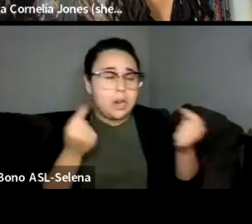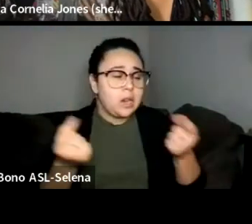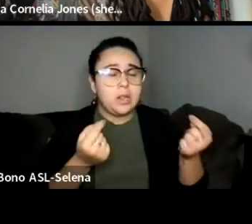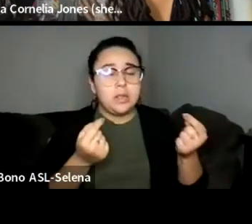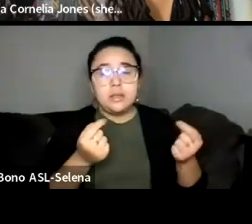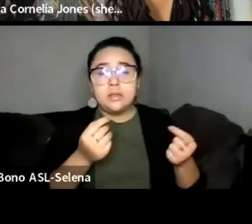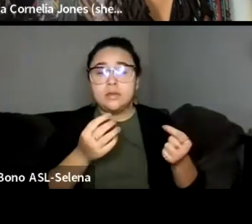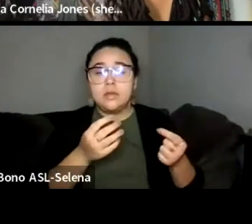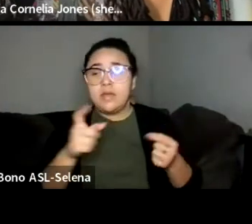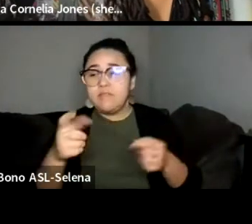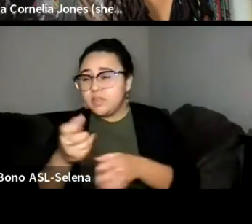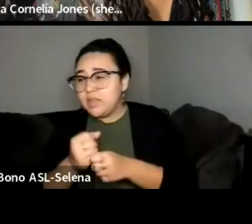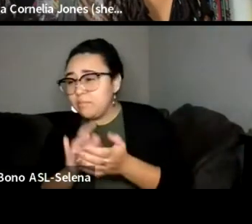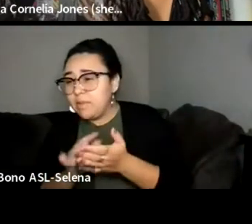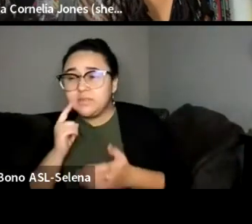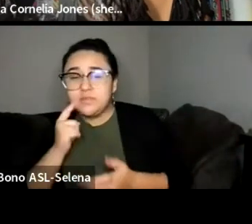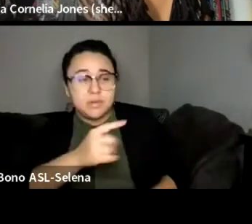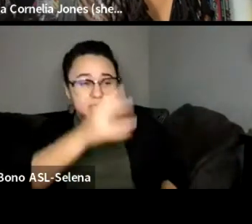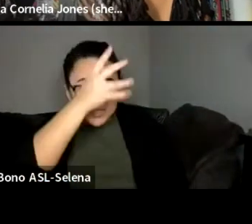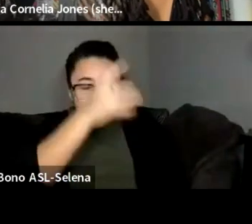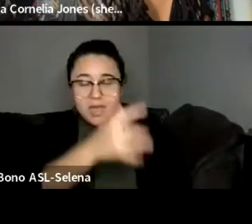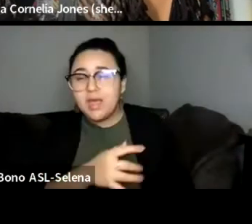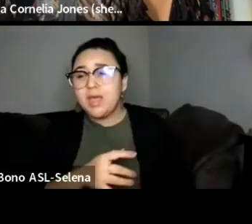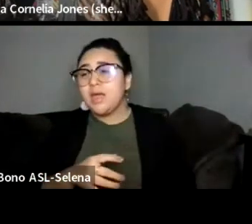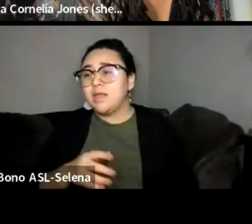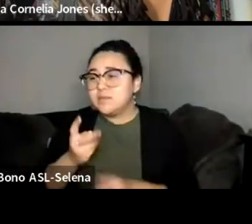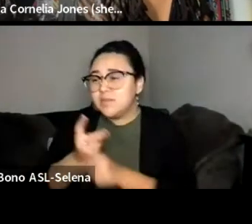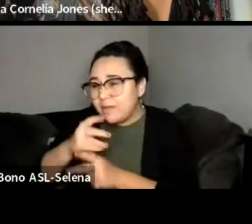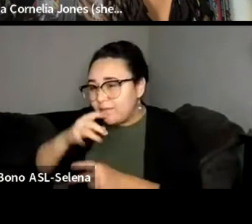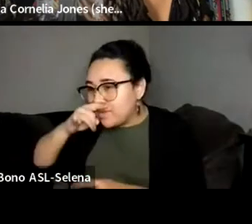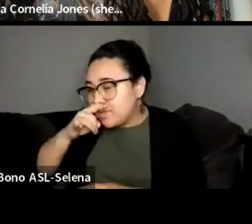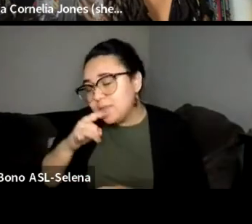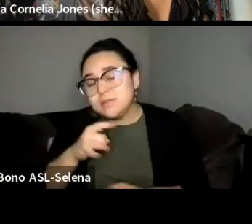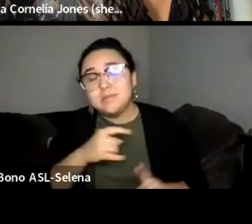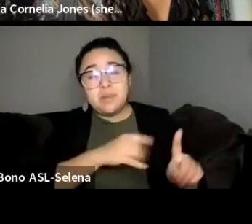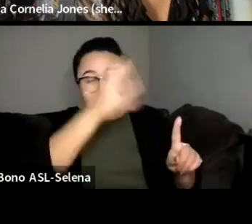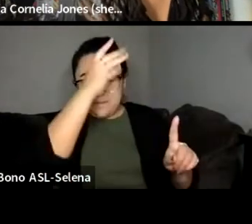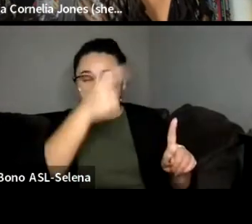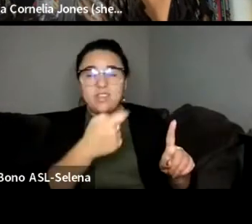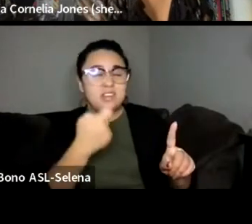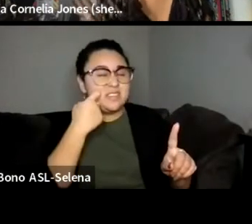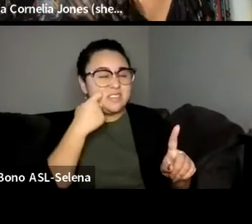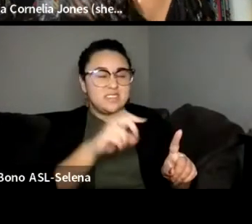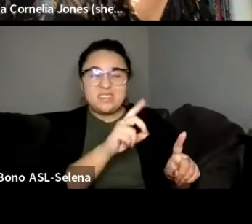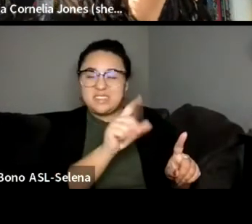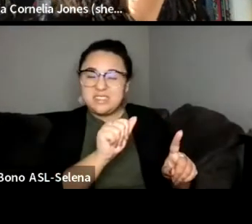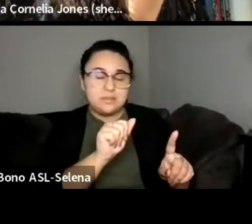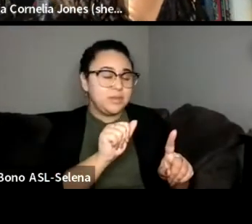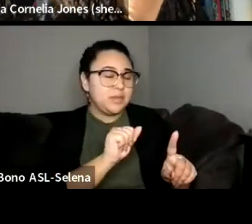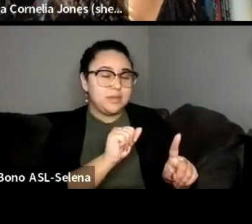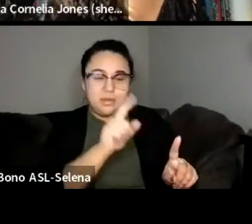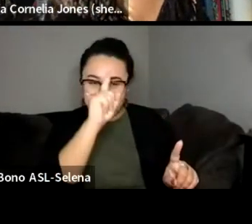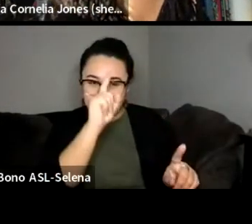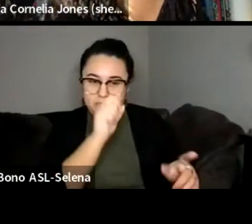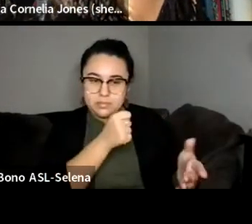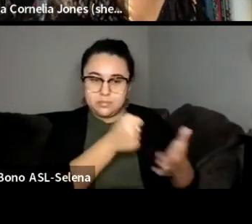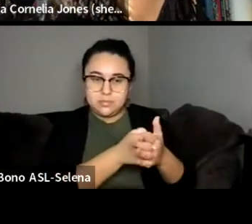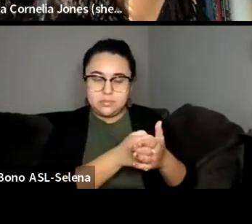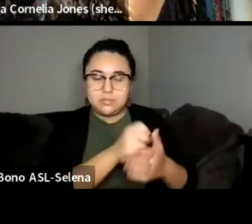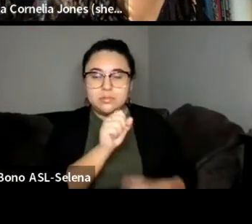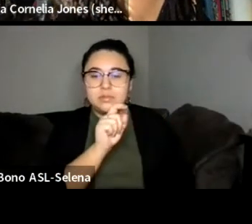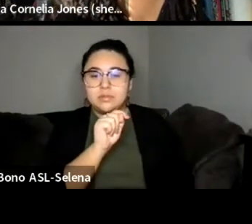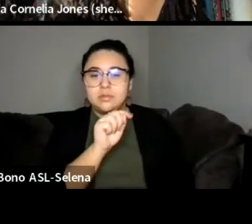time sort of newly disabled, he had a stroke. We had to make sure that when he came, there were flat surfaces he